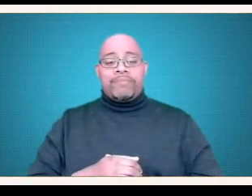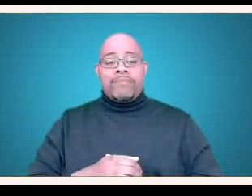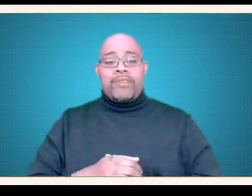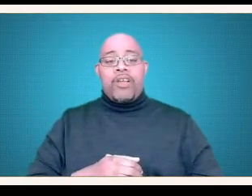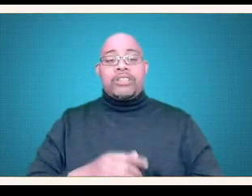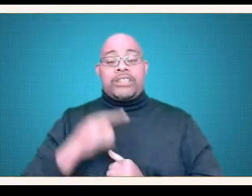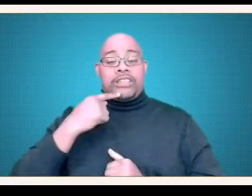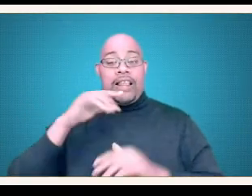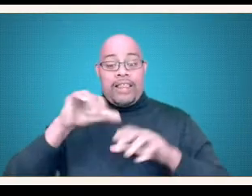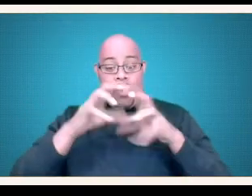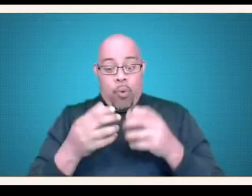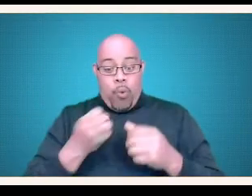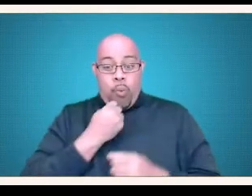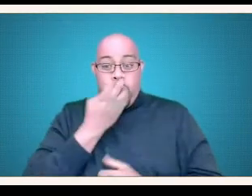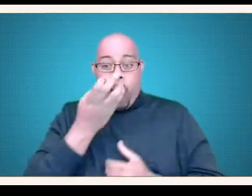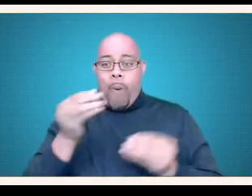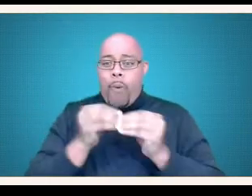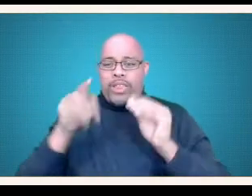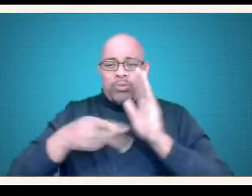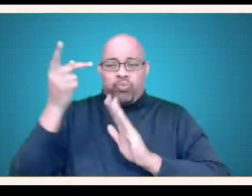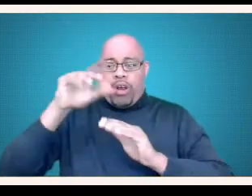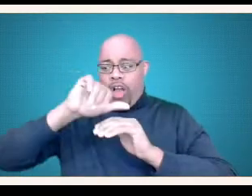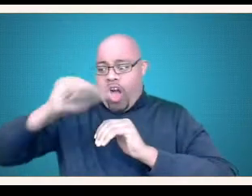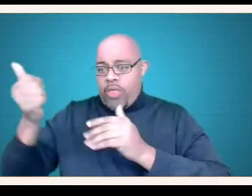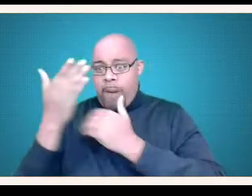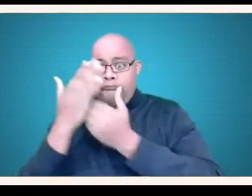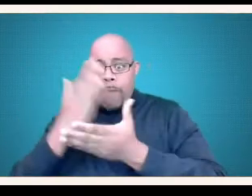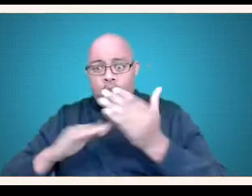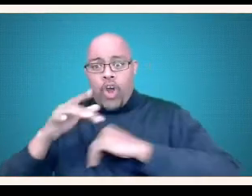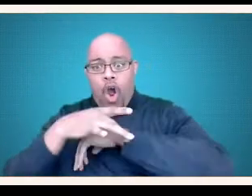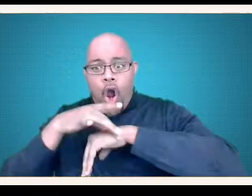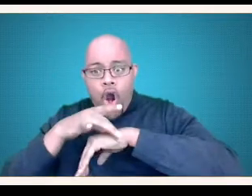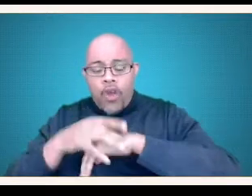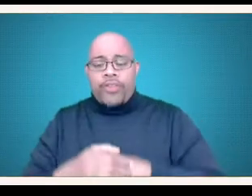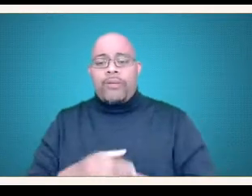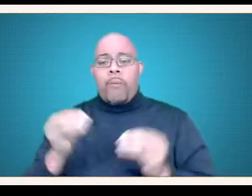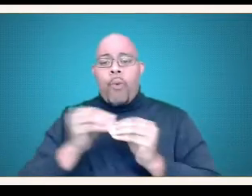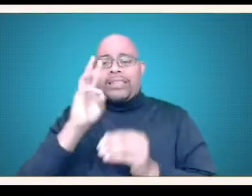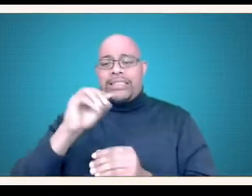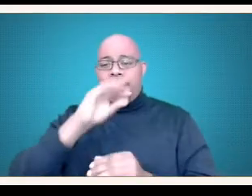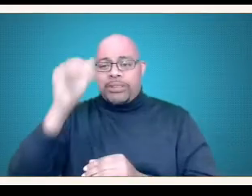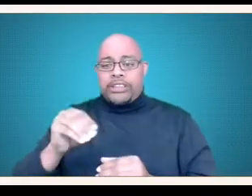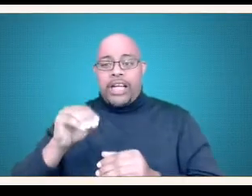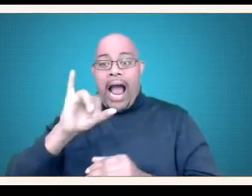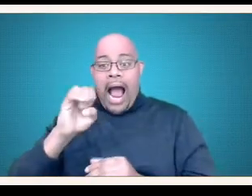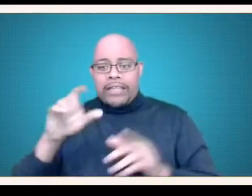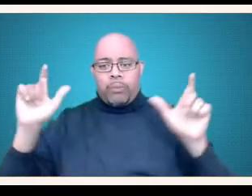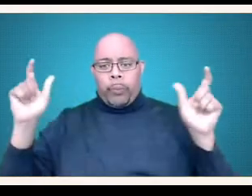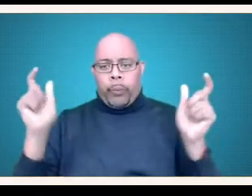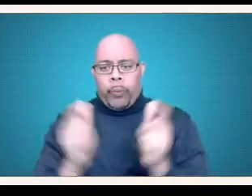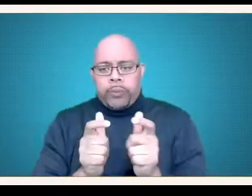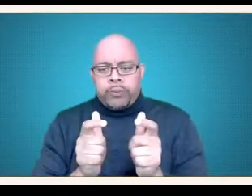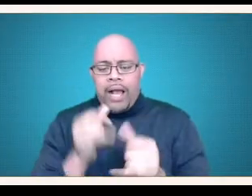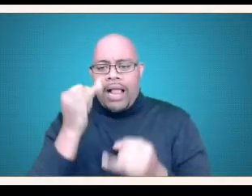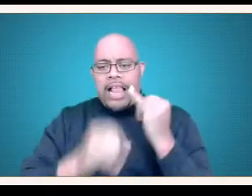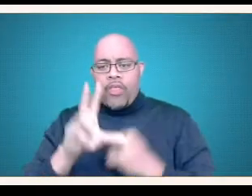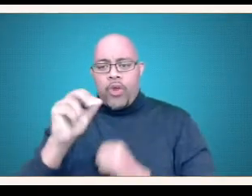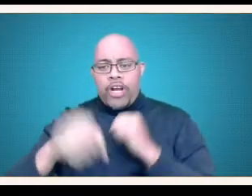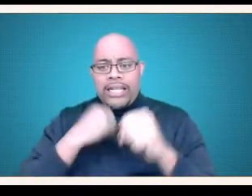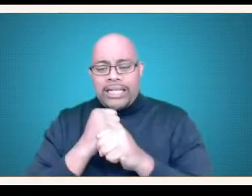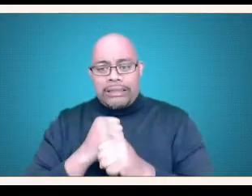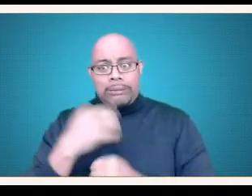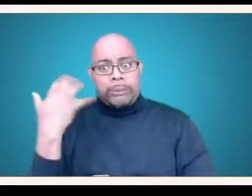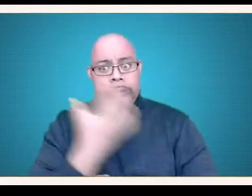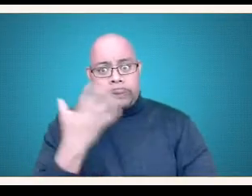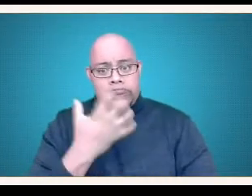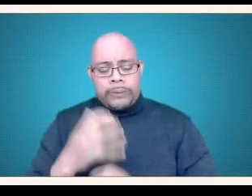Administration, or NOAA, the Arctic is now warming at more than twice the rate of the rest of the planet, with 60% of ice volume having been lost in the last